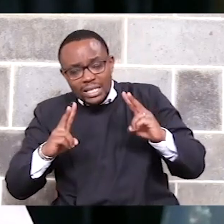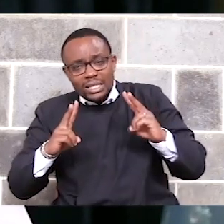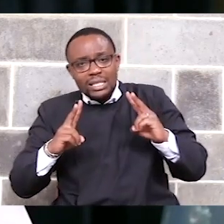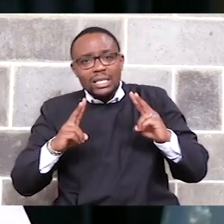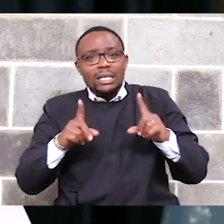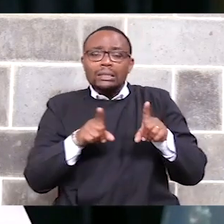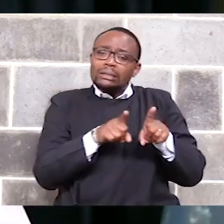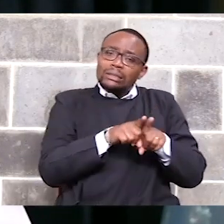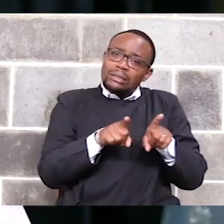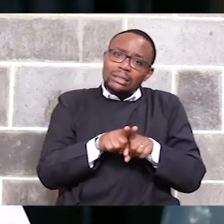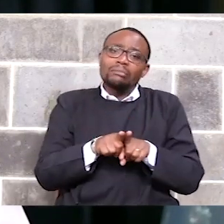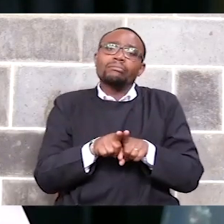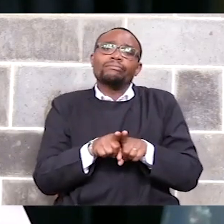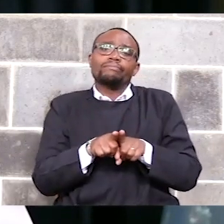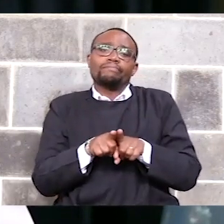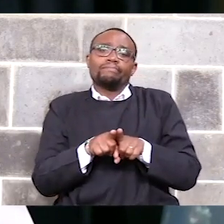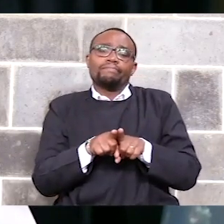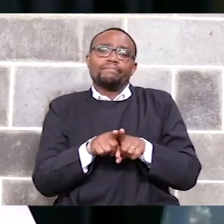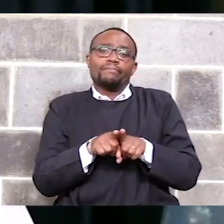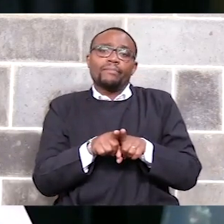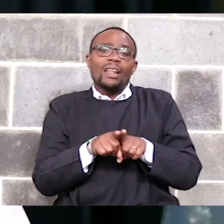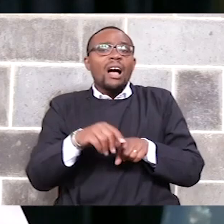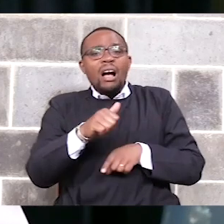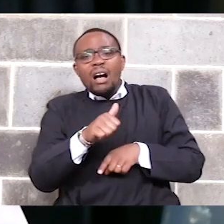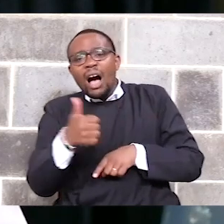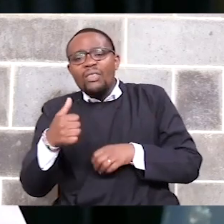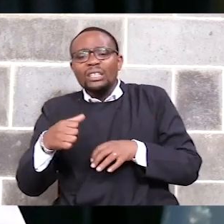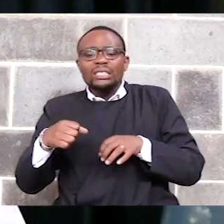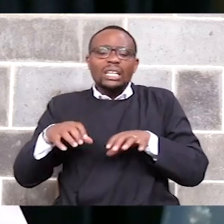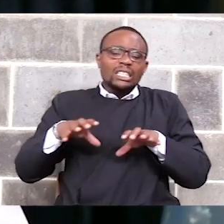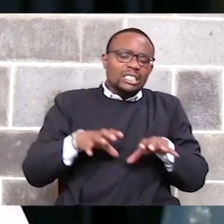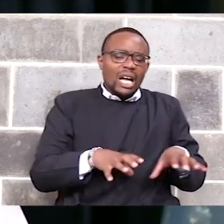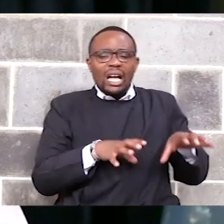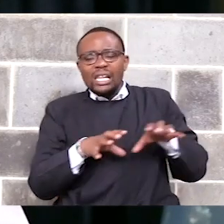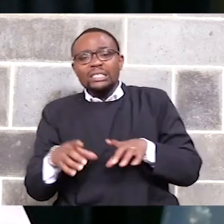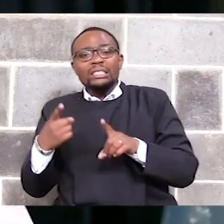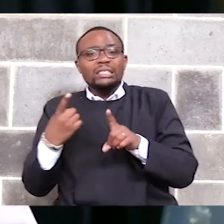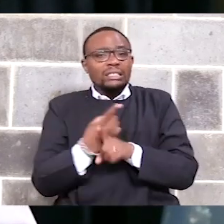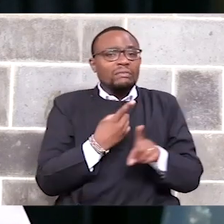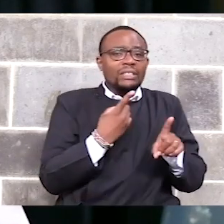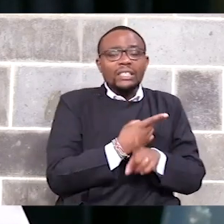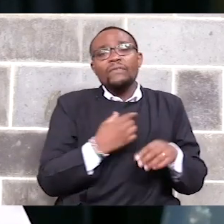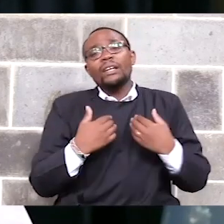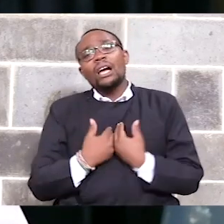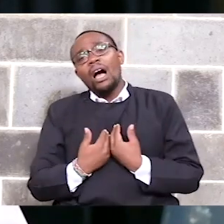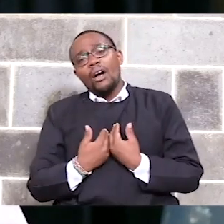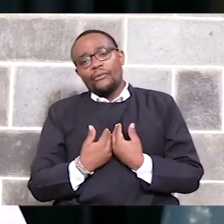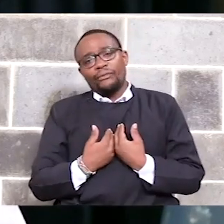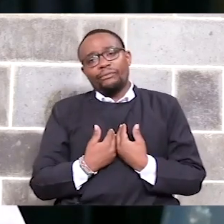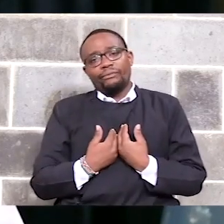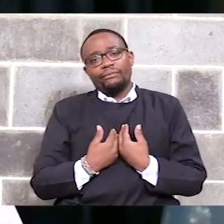in their areas that they need peace. For those who are struggling with various addiction, Lord, we pray that your light will